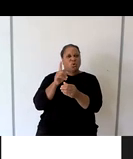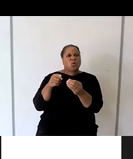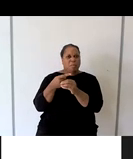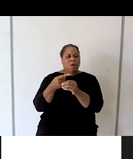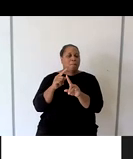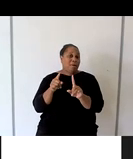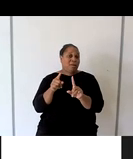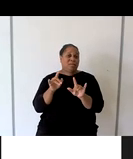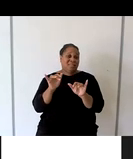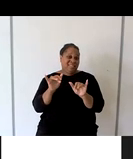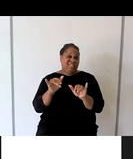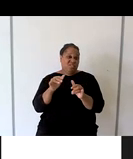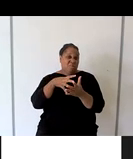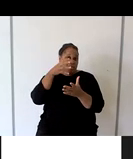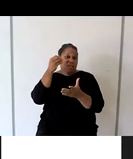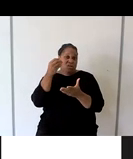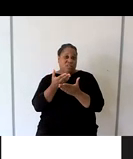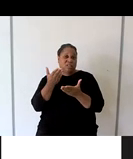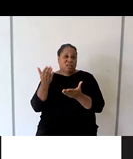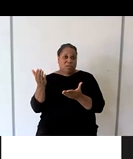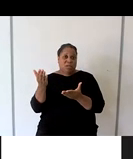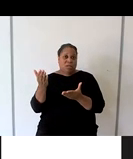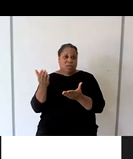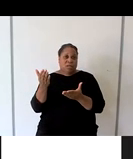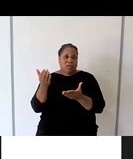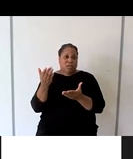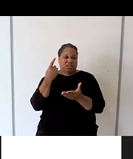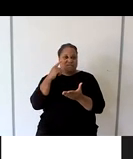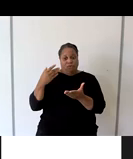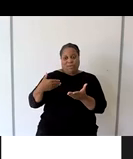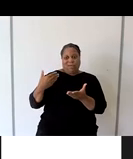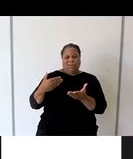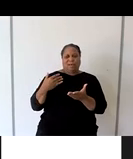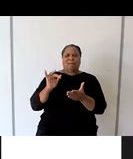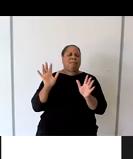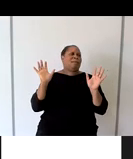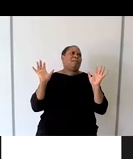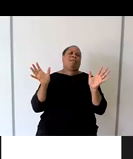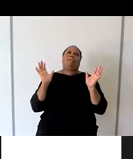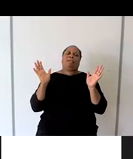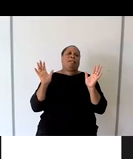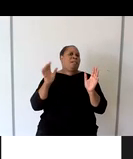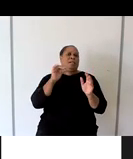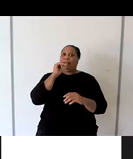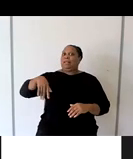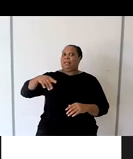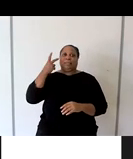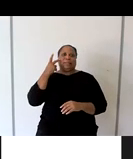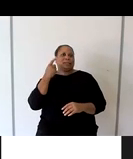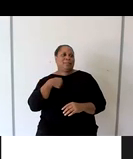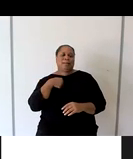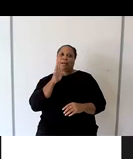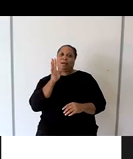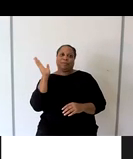may even learn something. And then for the Stella Young, that's awesome that not a lot of people have seen it, because I will be talking about